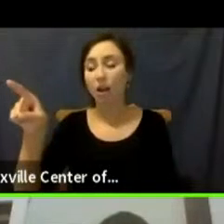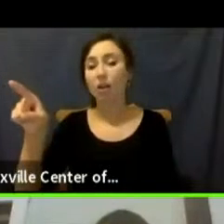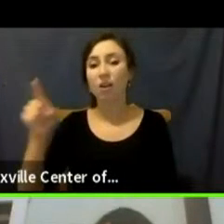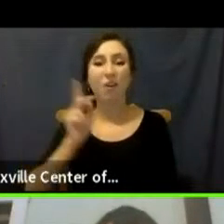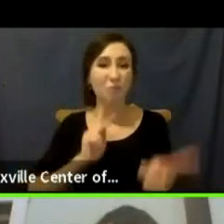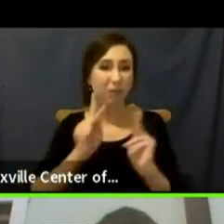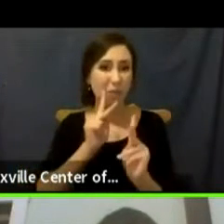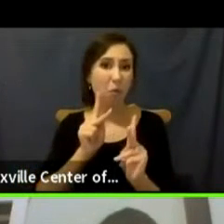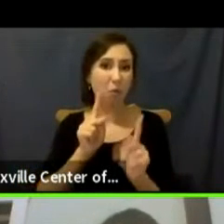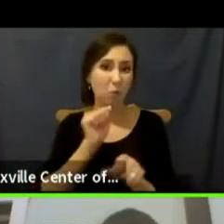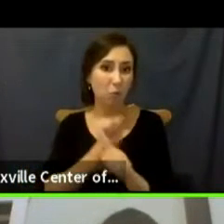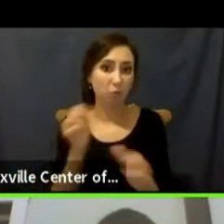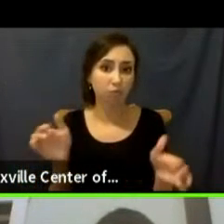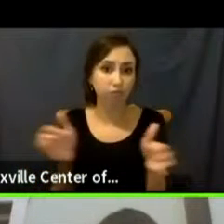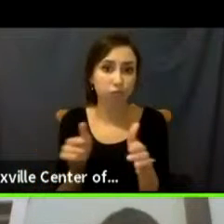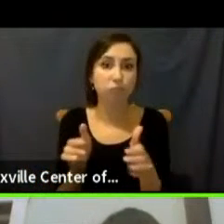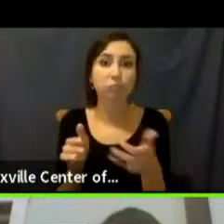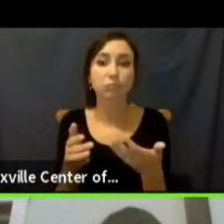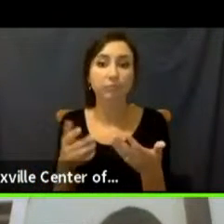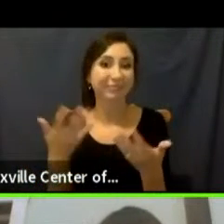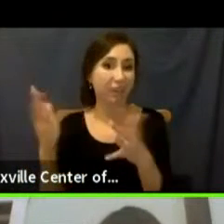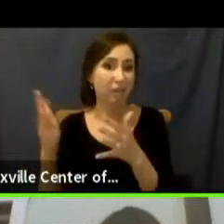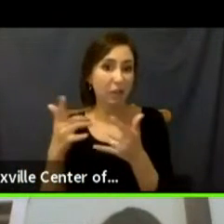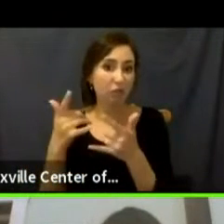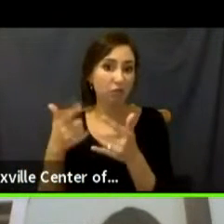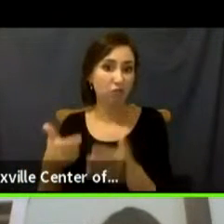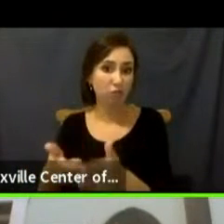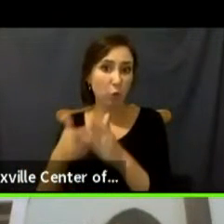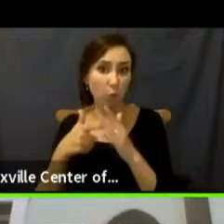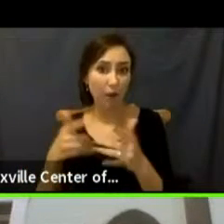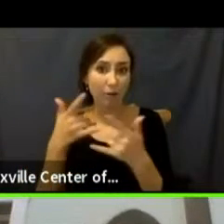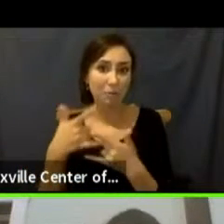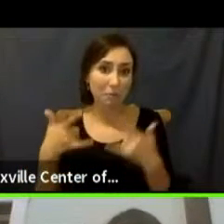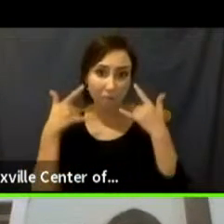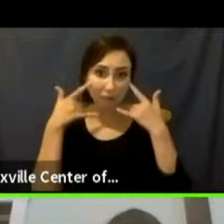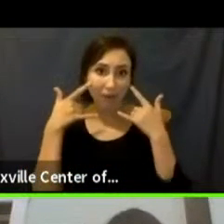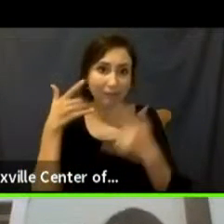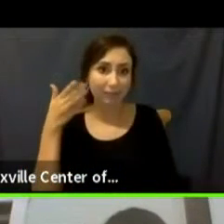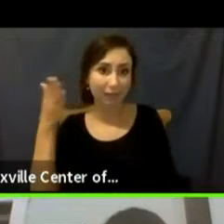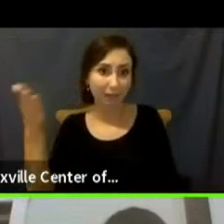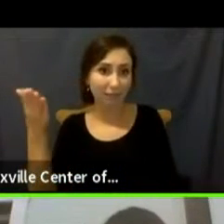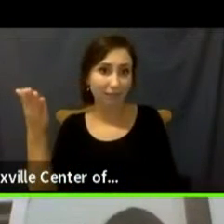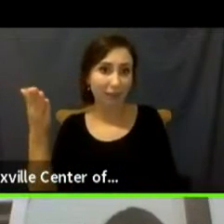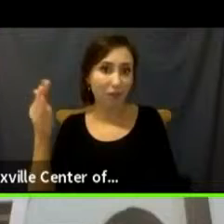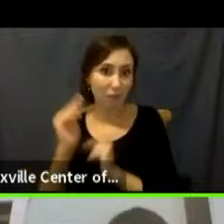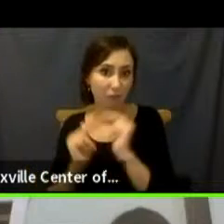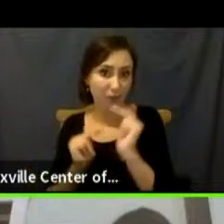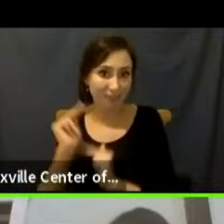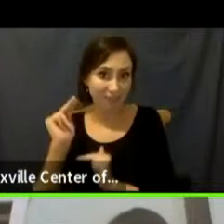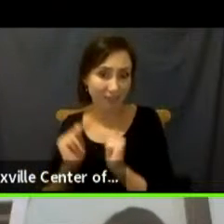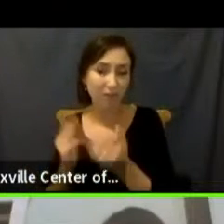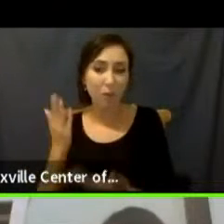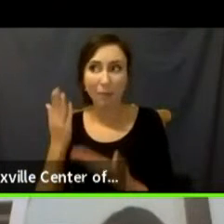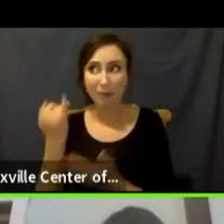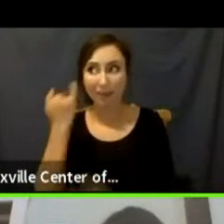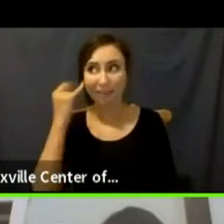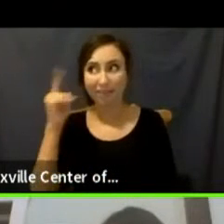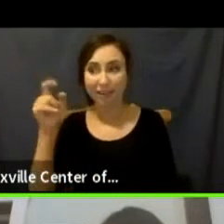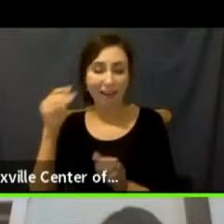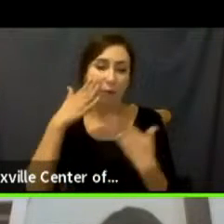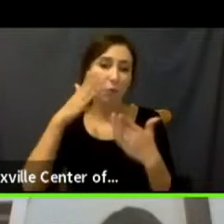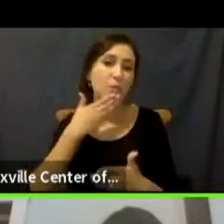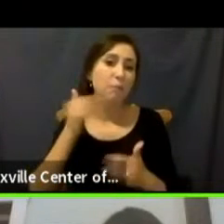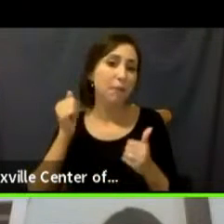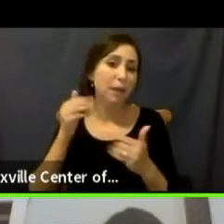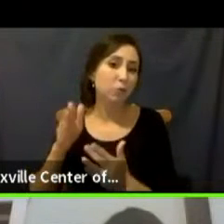close quarters are already requiring mask mandates in their facilities. And so getting those on board, and I'm not sure the best way to reach out to those,